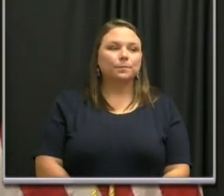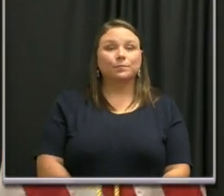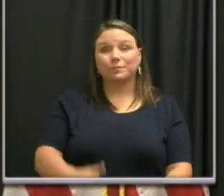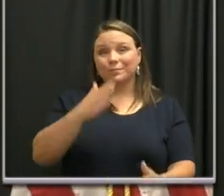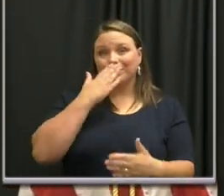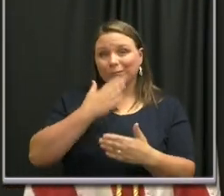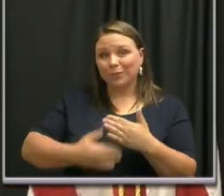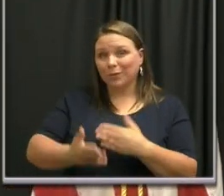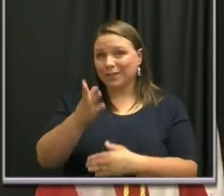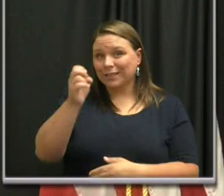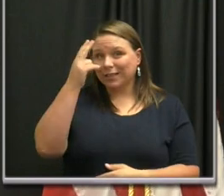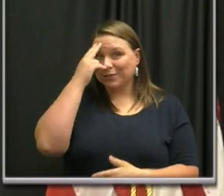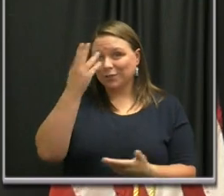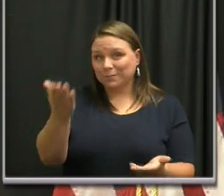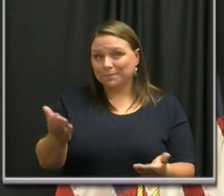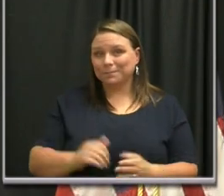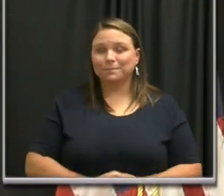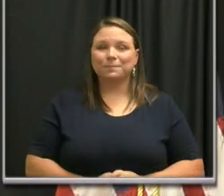Good morning, Nashville.